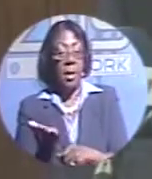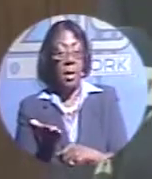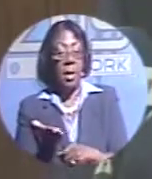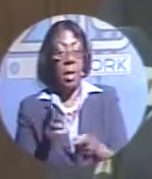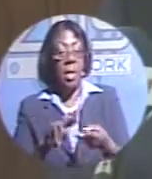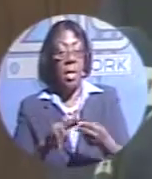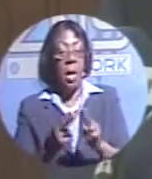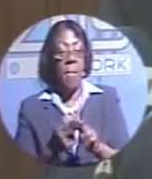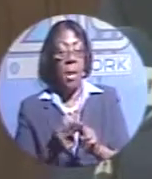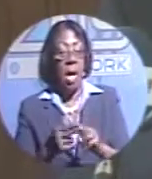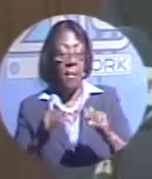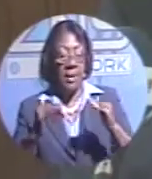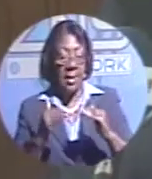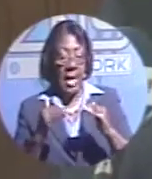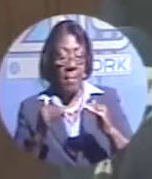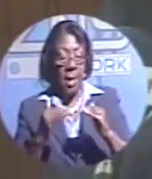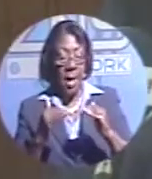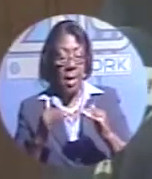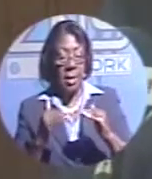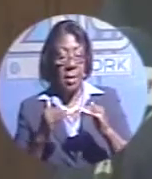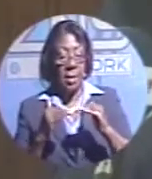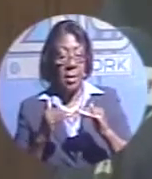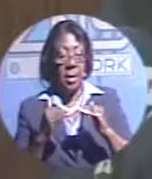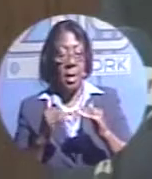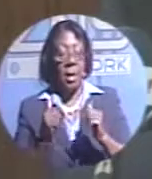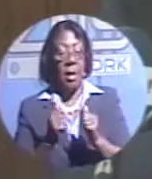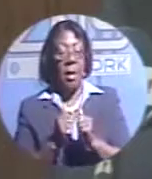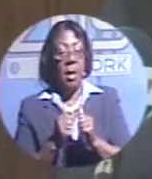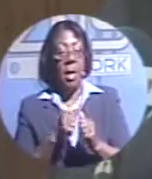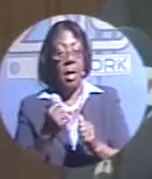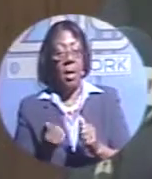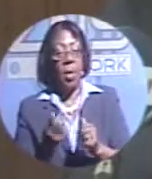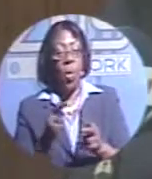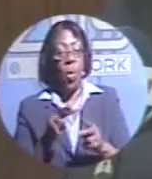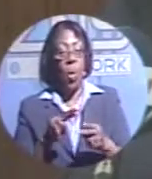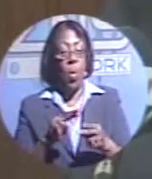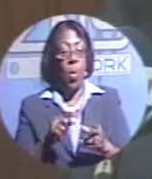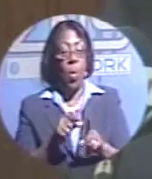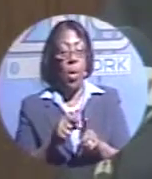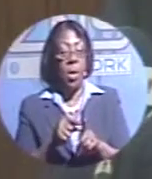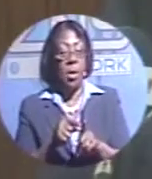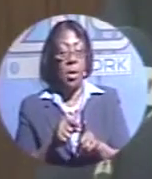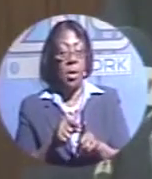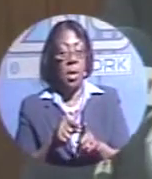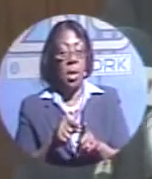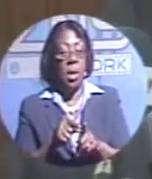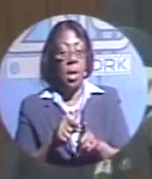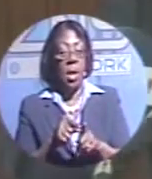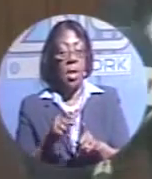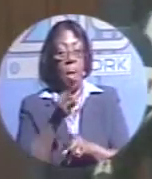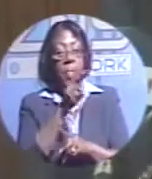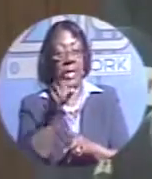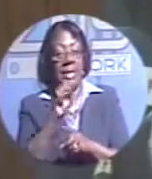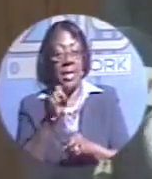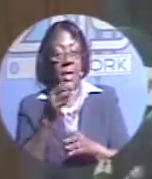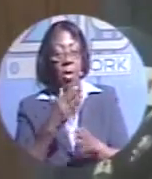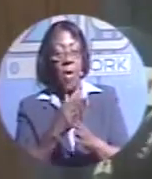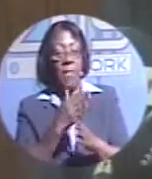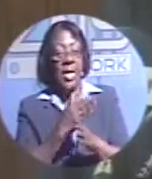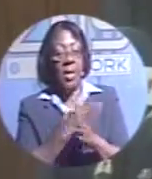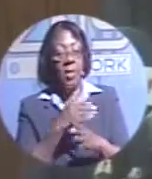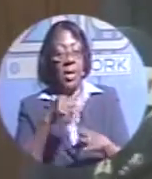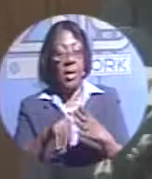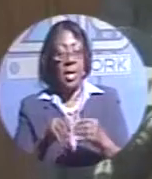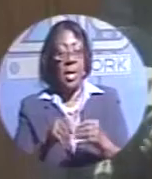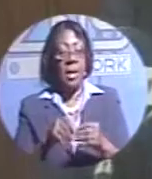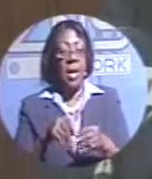the numbers have stabilized. In other words, the percentage of increase in